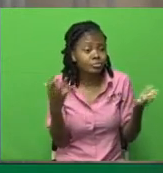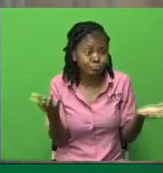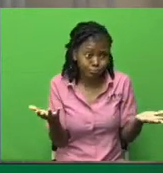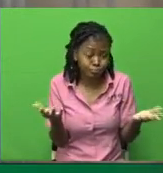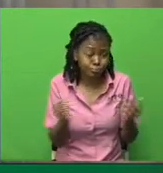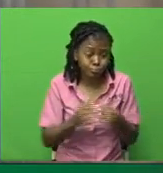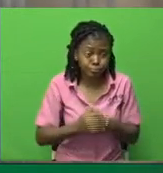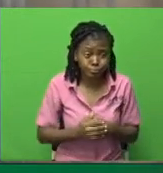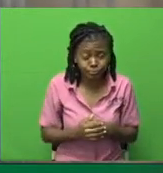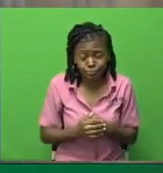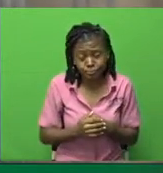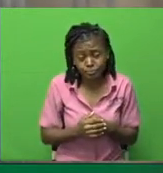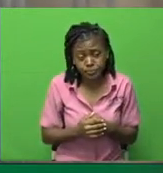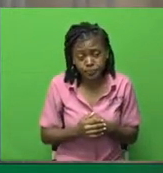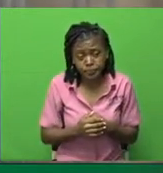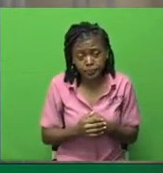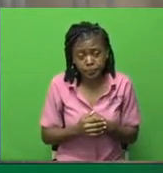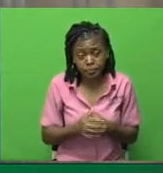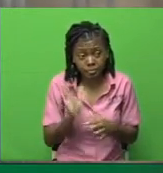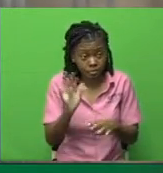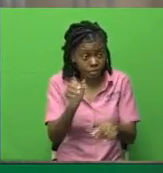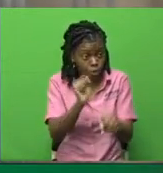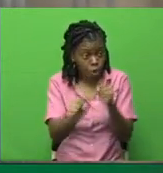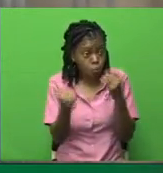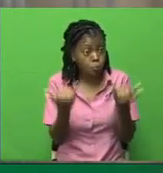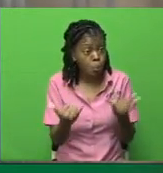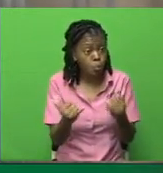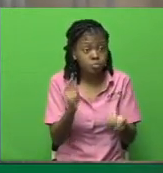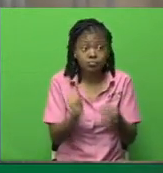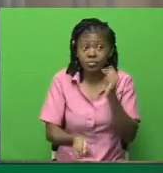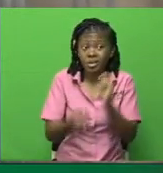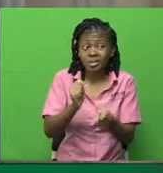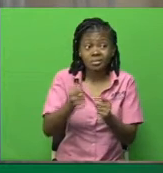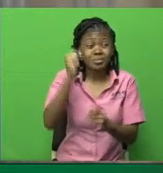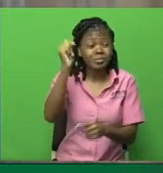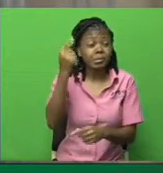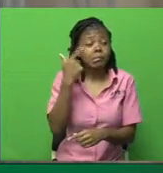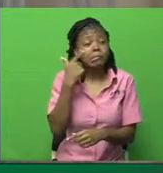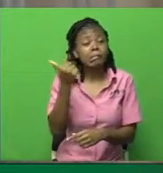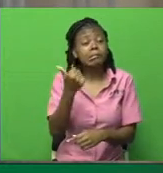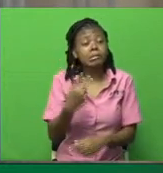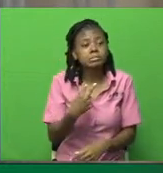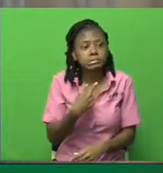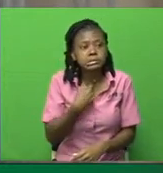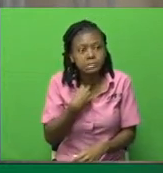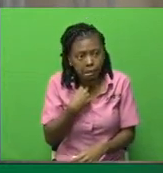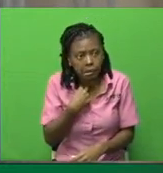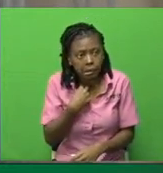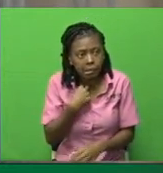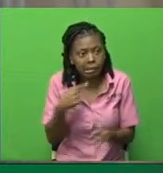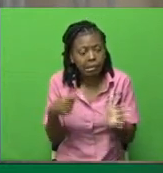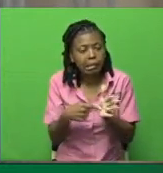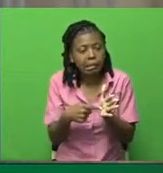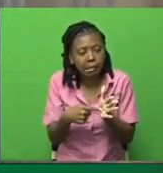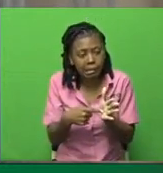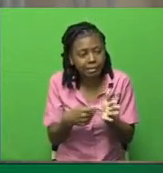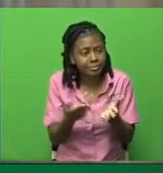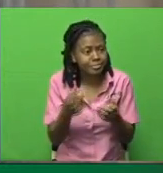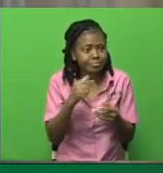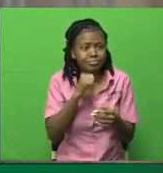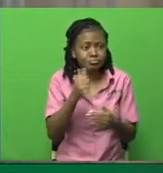and so you have pushed our country into debt trap instead of frontally admitting the truth